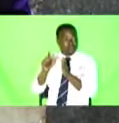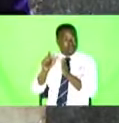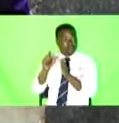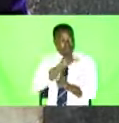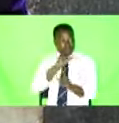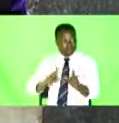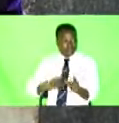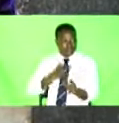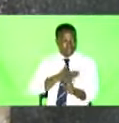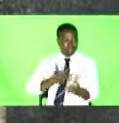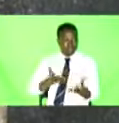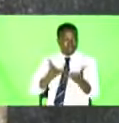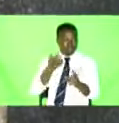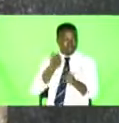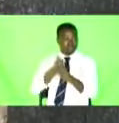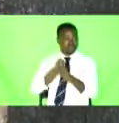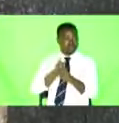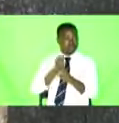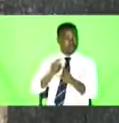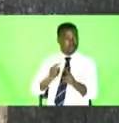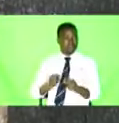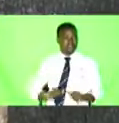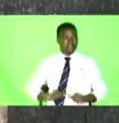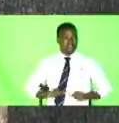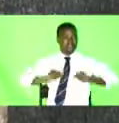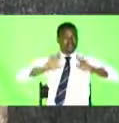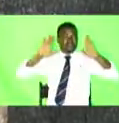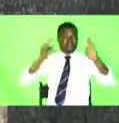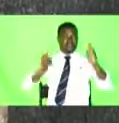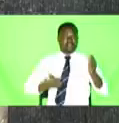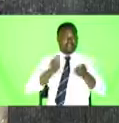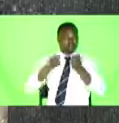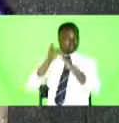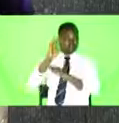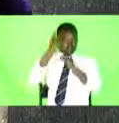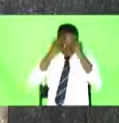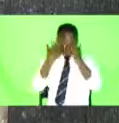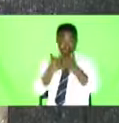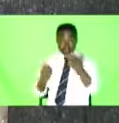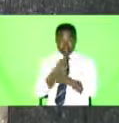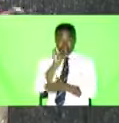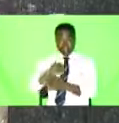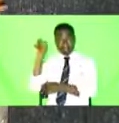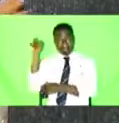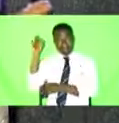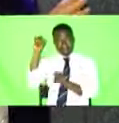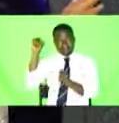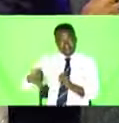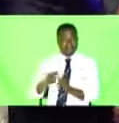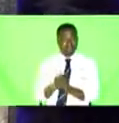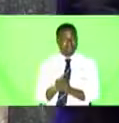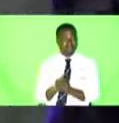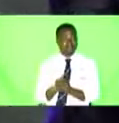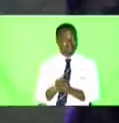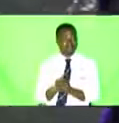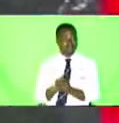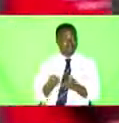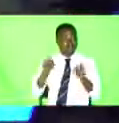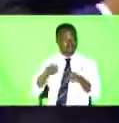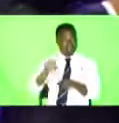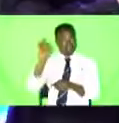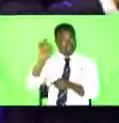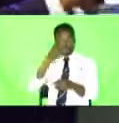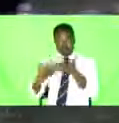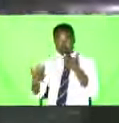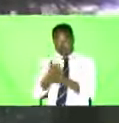I want you to give your life to him. Because this gospel ought to be preached. When we are preaching the